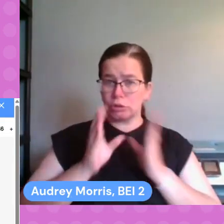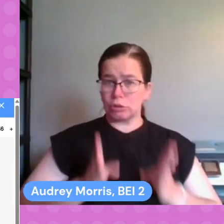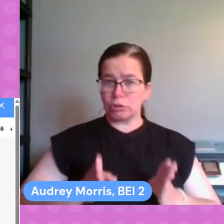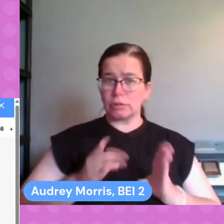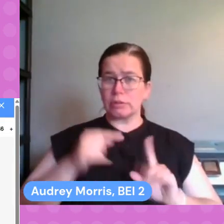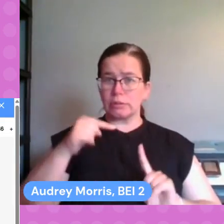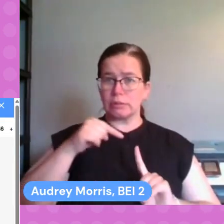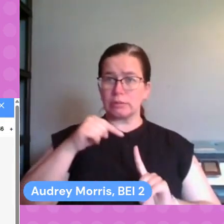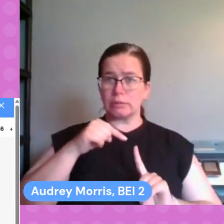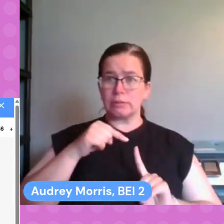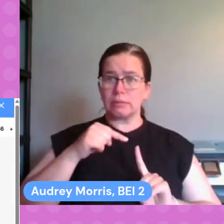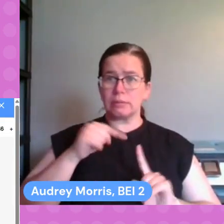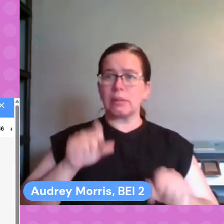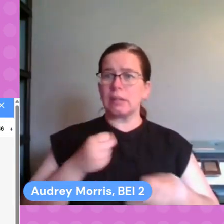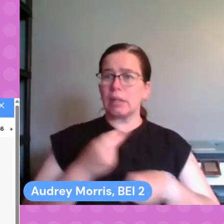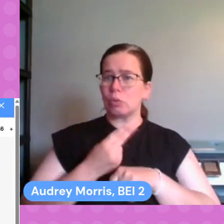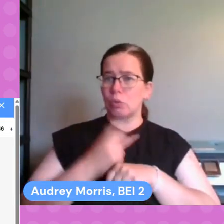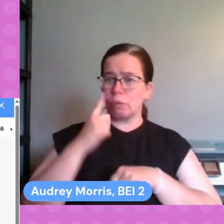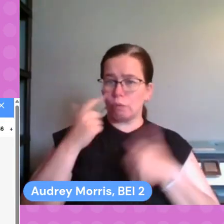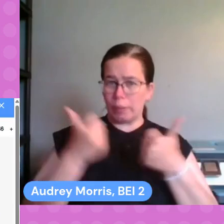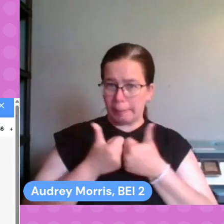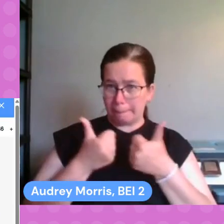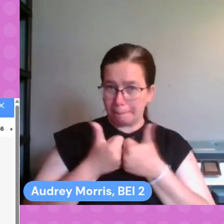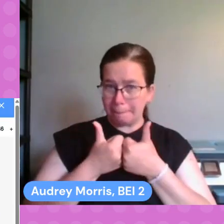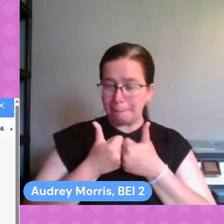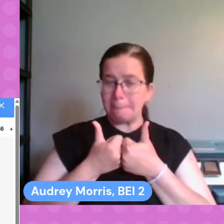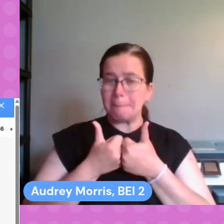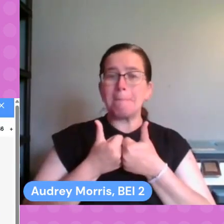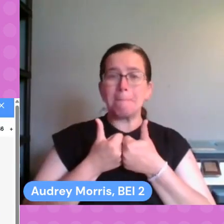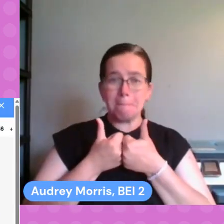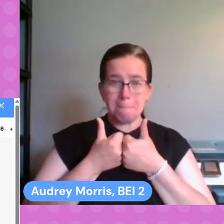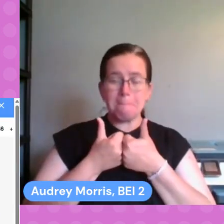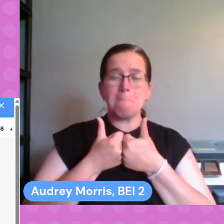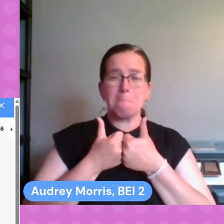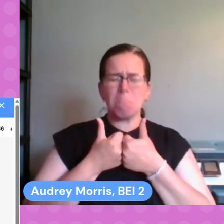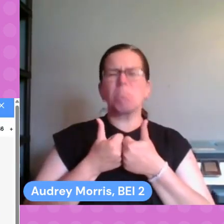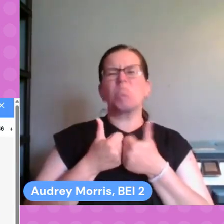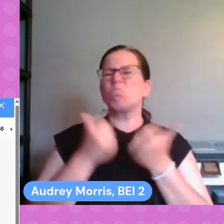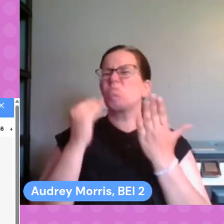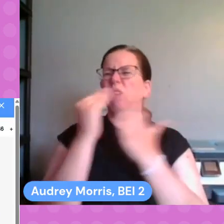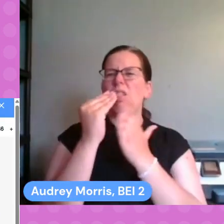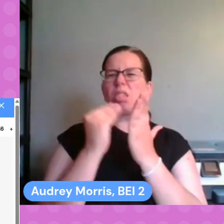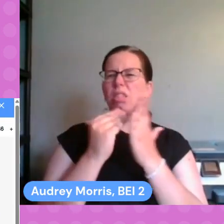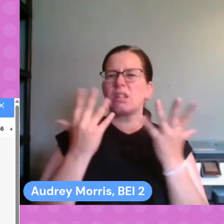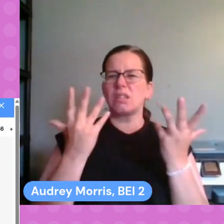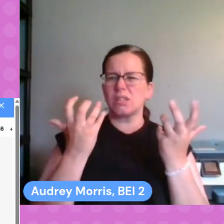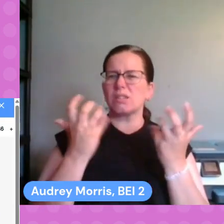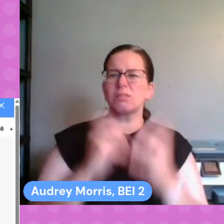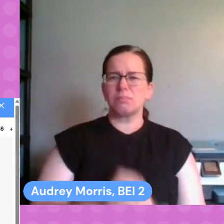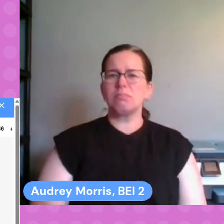to use in my game. Just give me a list